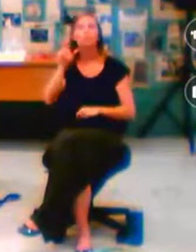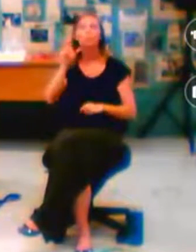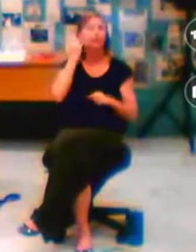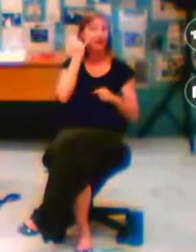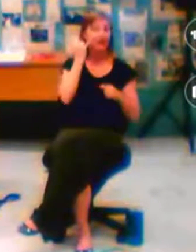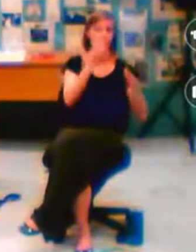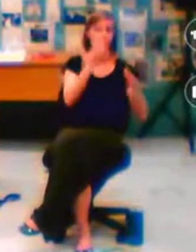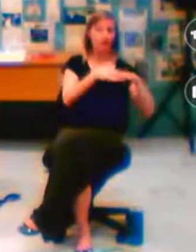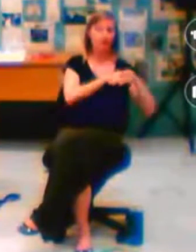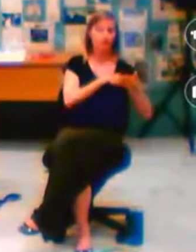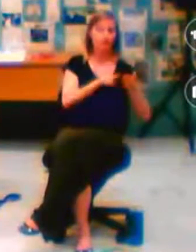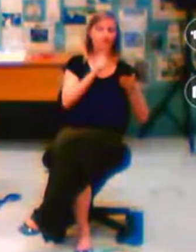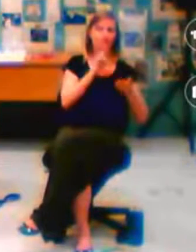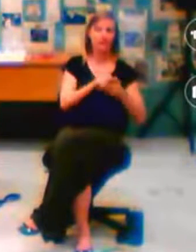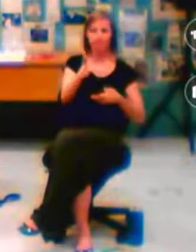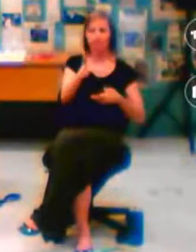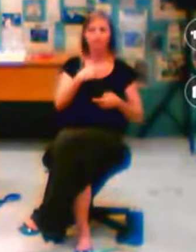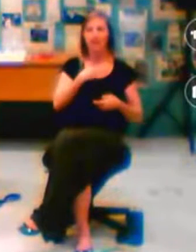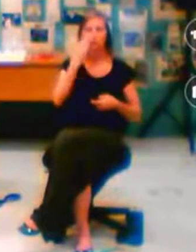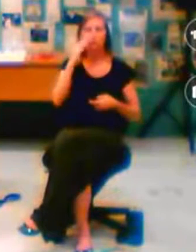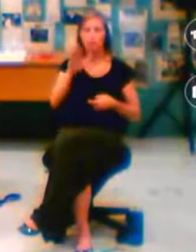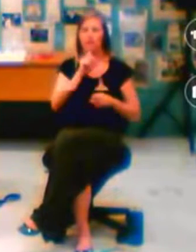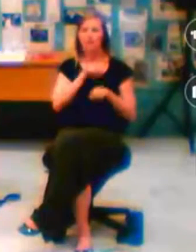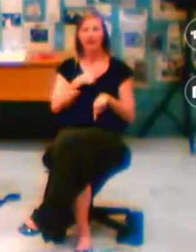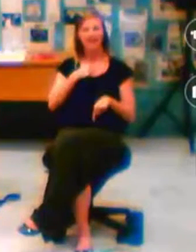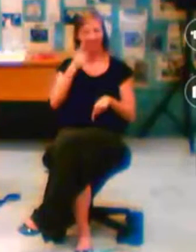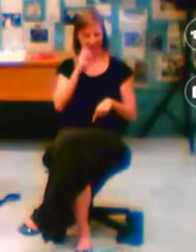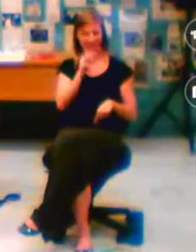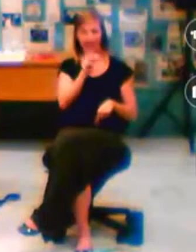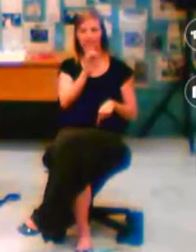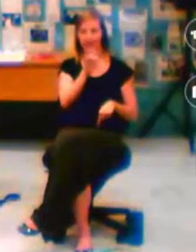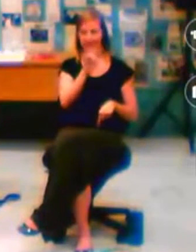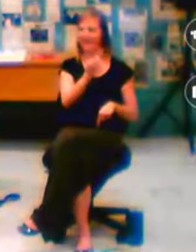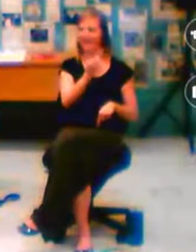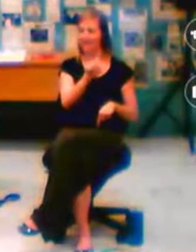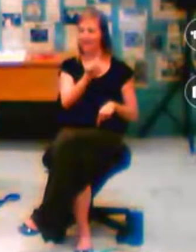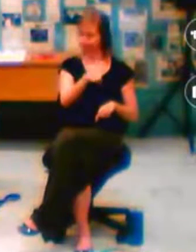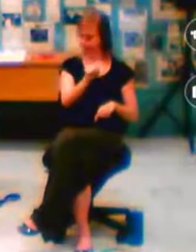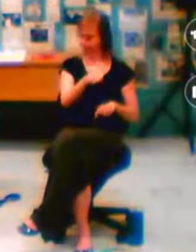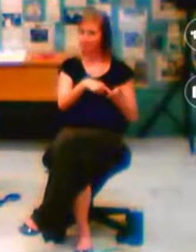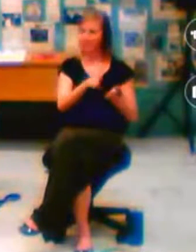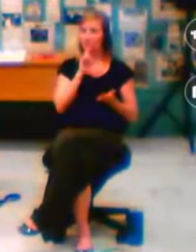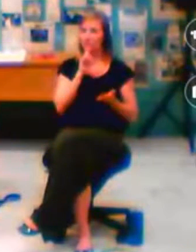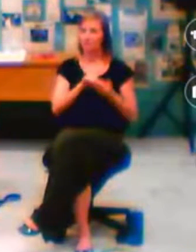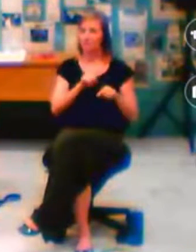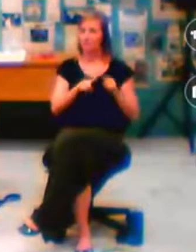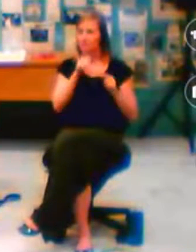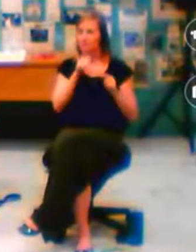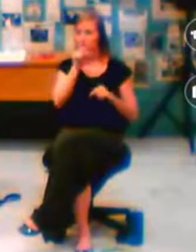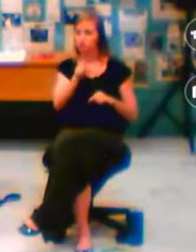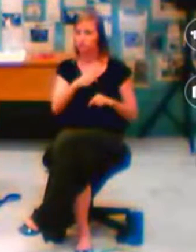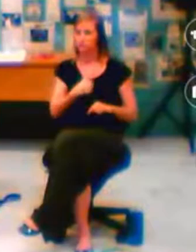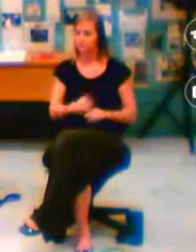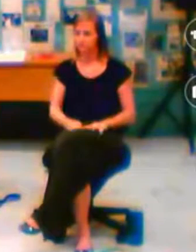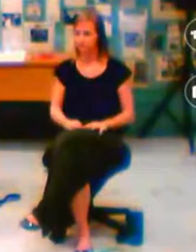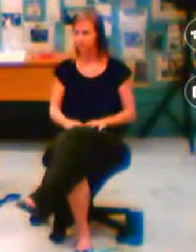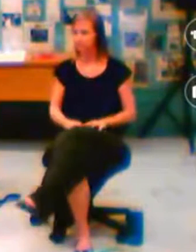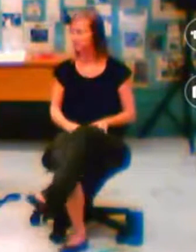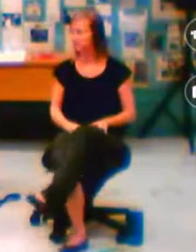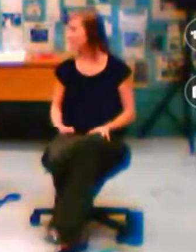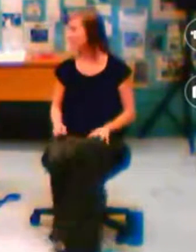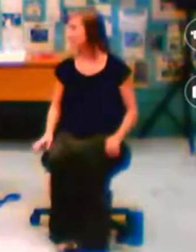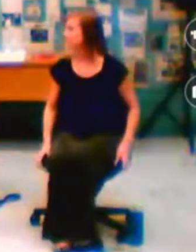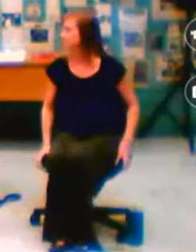cover it either. But I don't know enough about her treatment to know, is that an experimental thing or is that something that private insurance